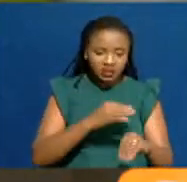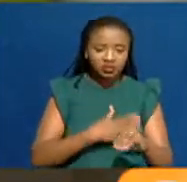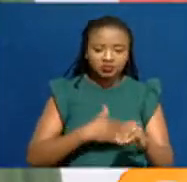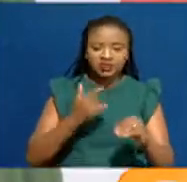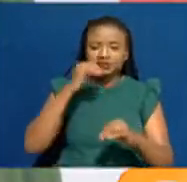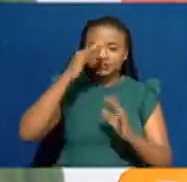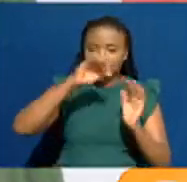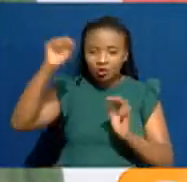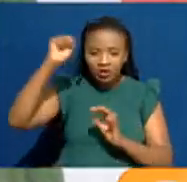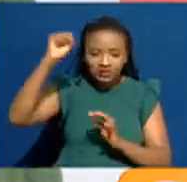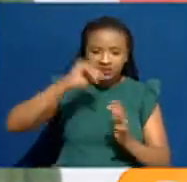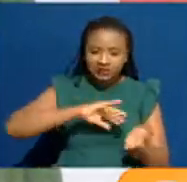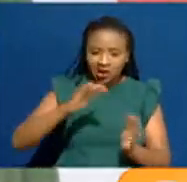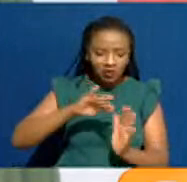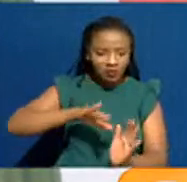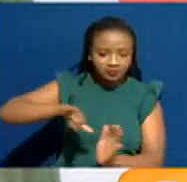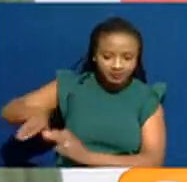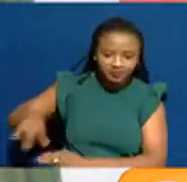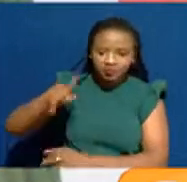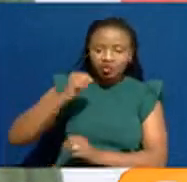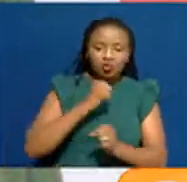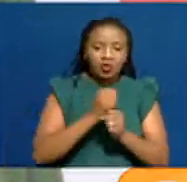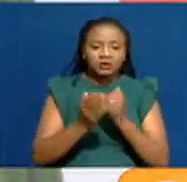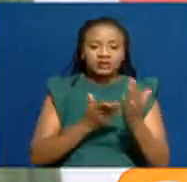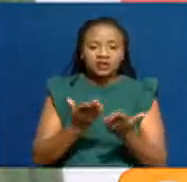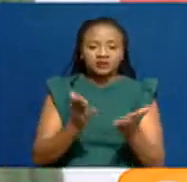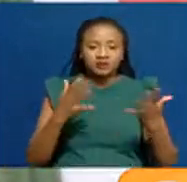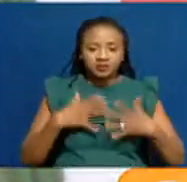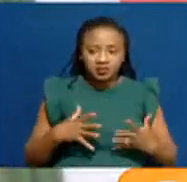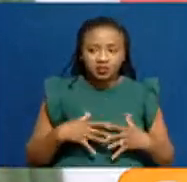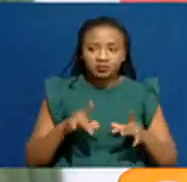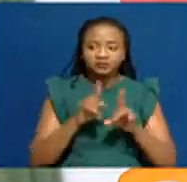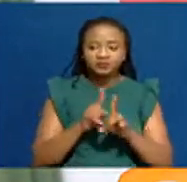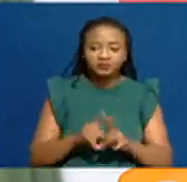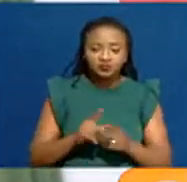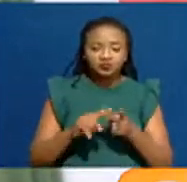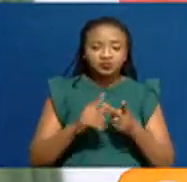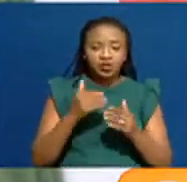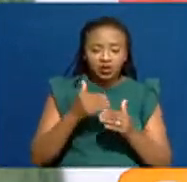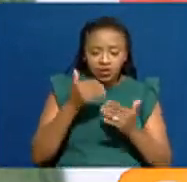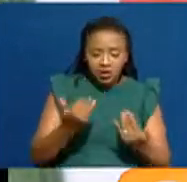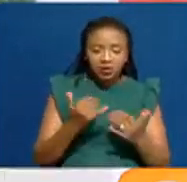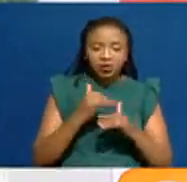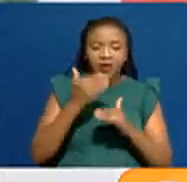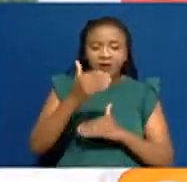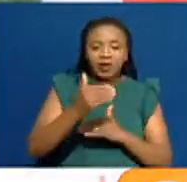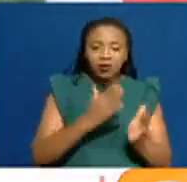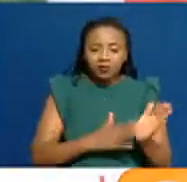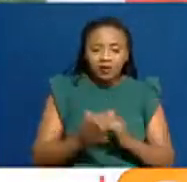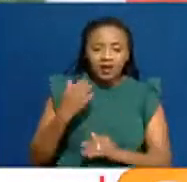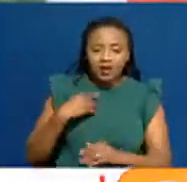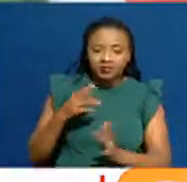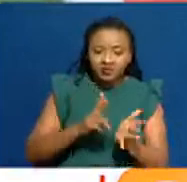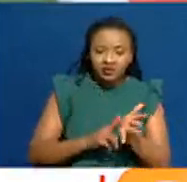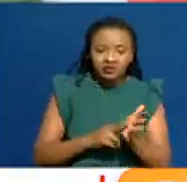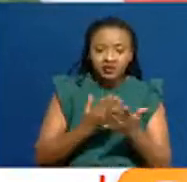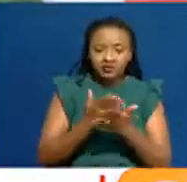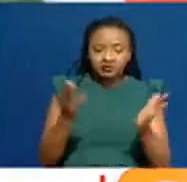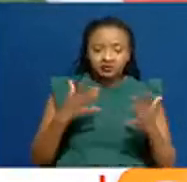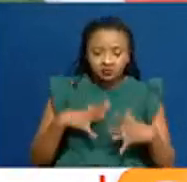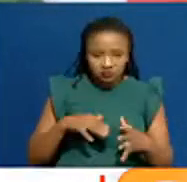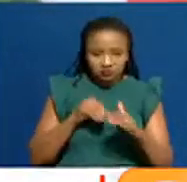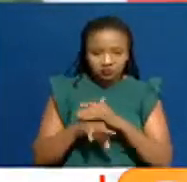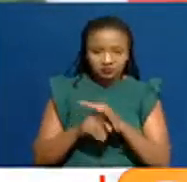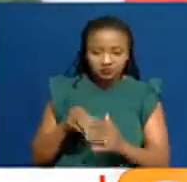wananchi. Bolea tutaandikisha tena wakulima. Tumekuwa na county commissioners jana na nimewaomba kwa heshima